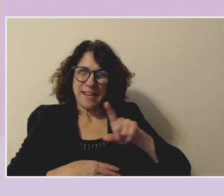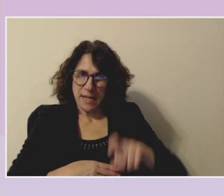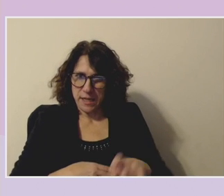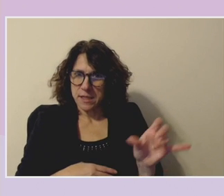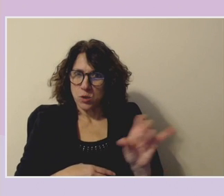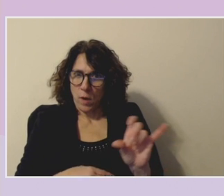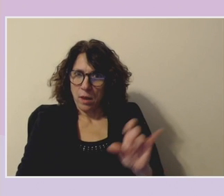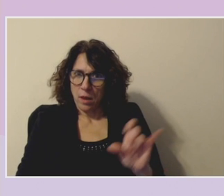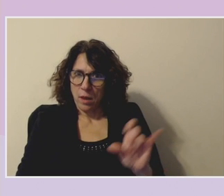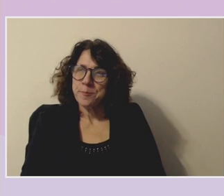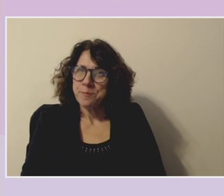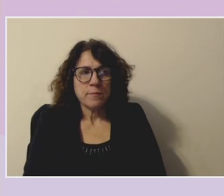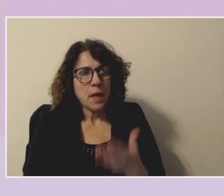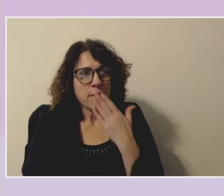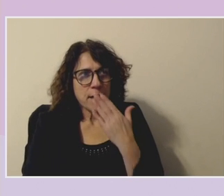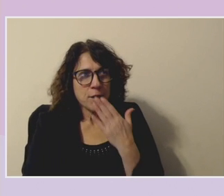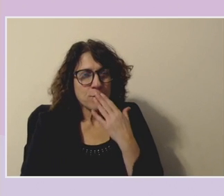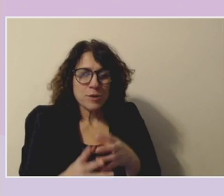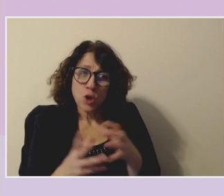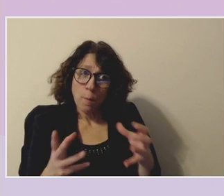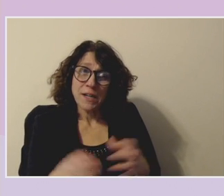Thank you so much, Christy. That's really helpful.